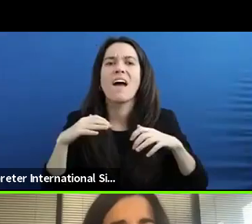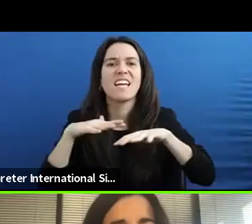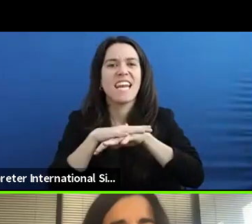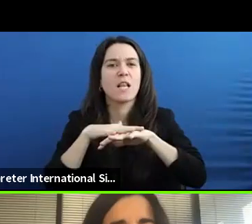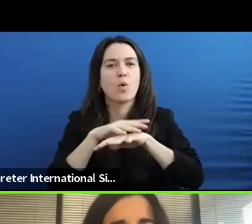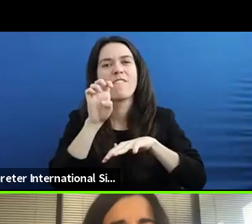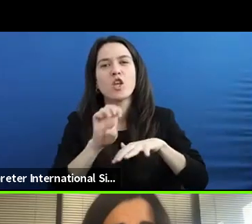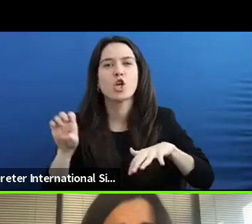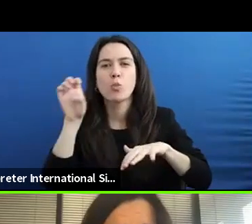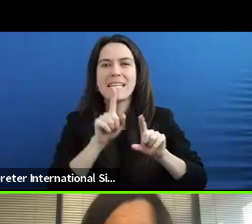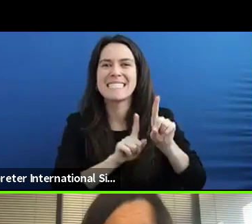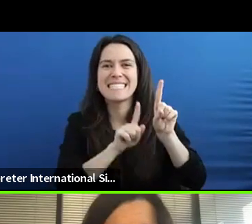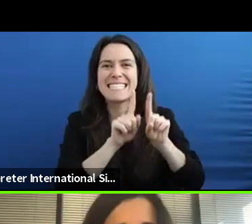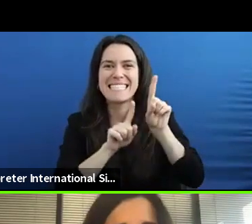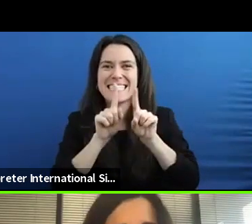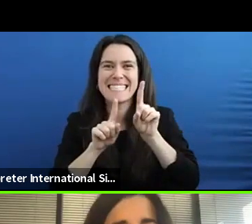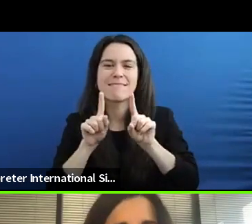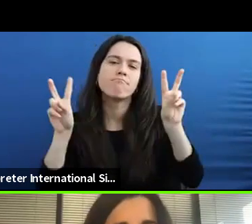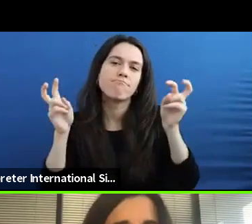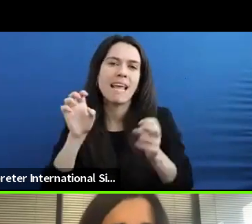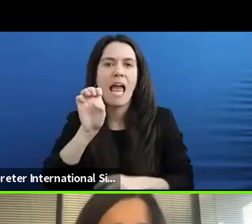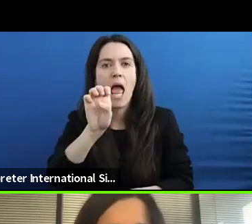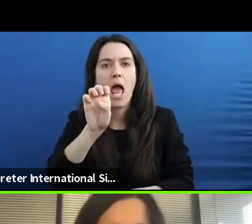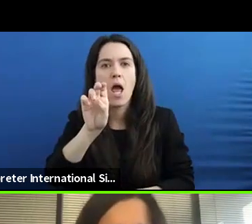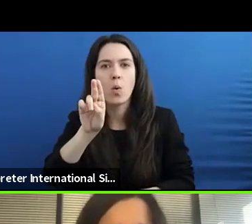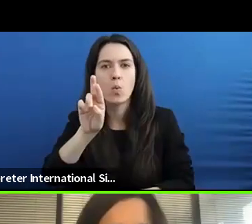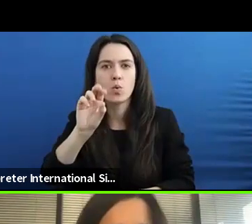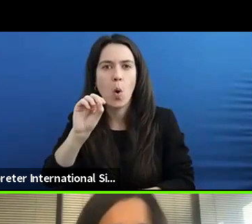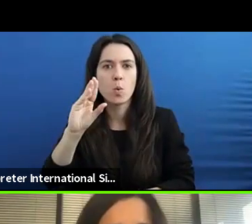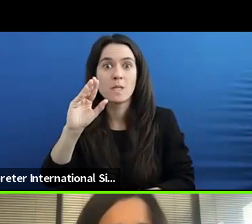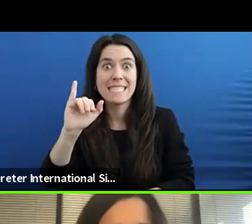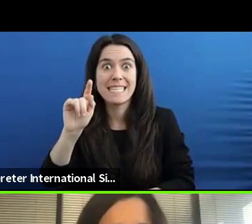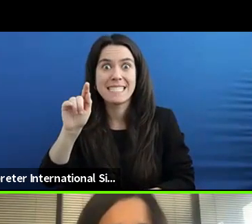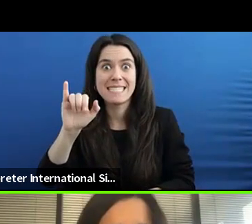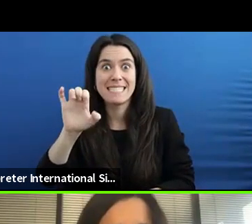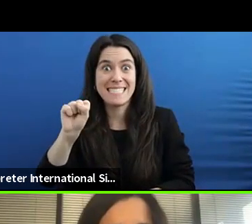called Eurocities that works on this topic, and